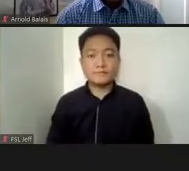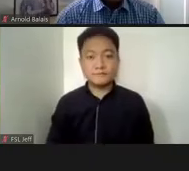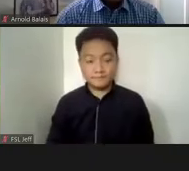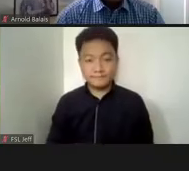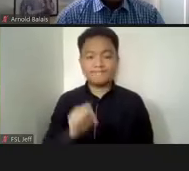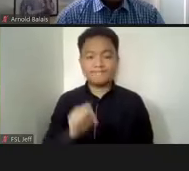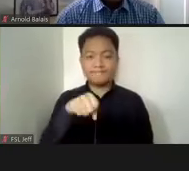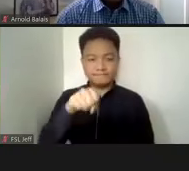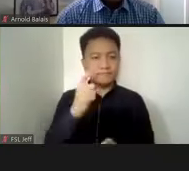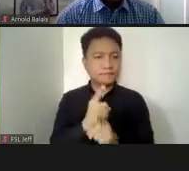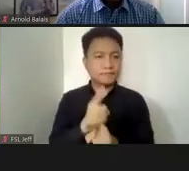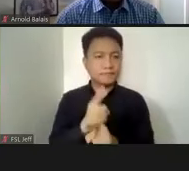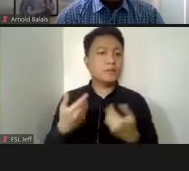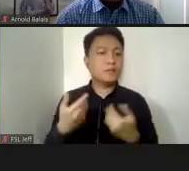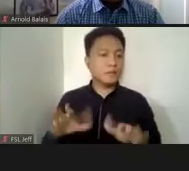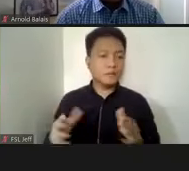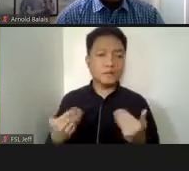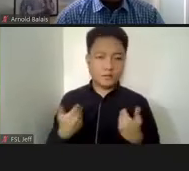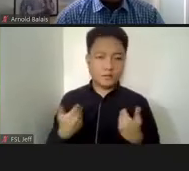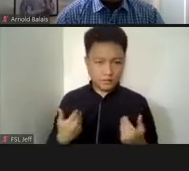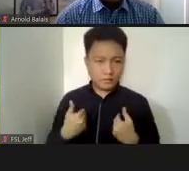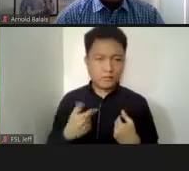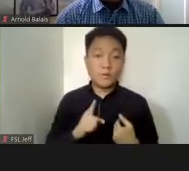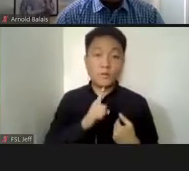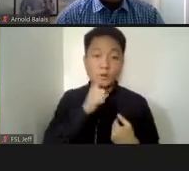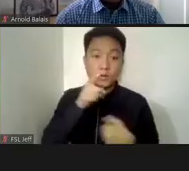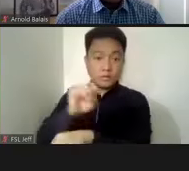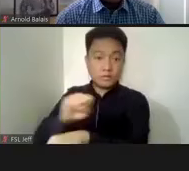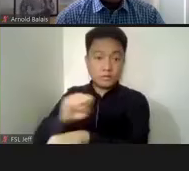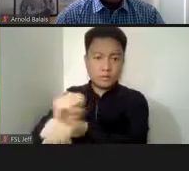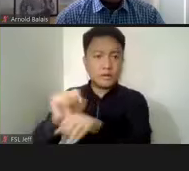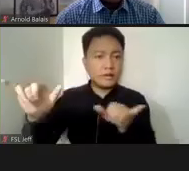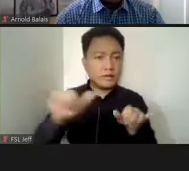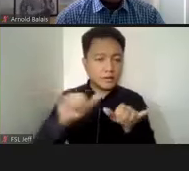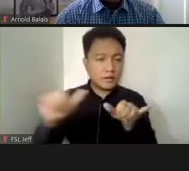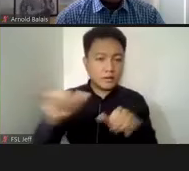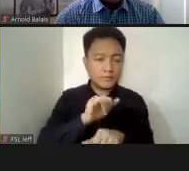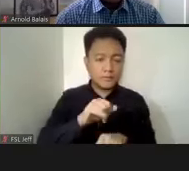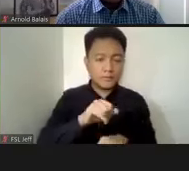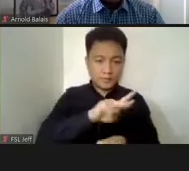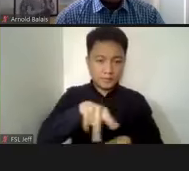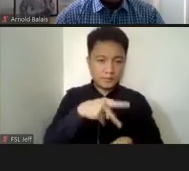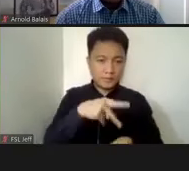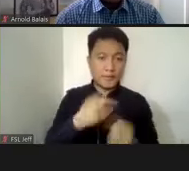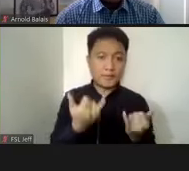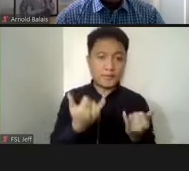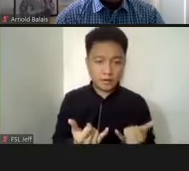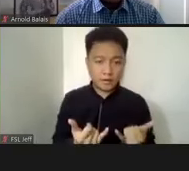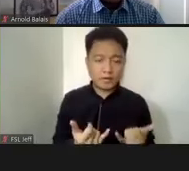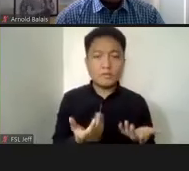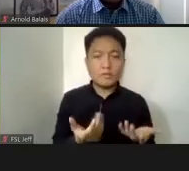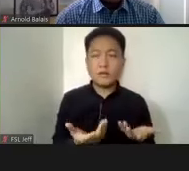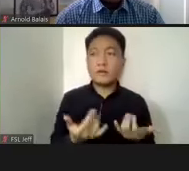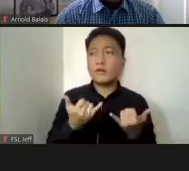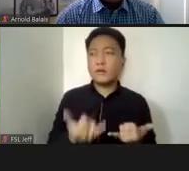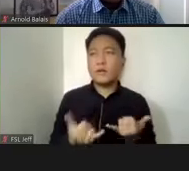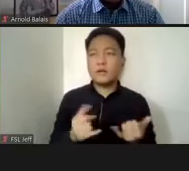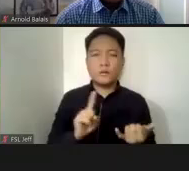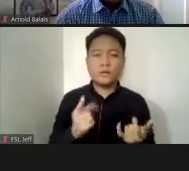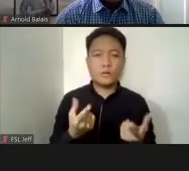we need very important actors like government and investors. So I guess we need to prod them more.